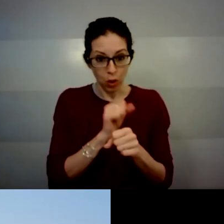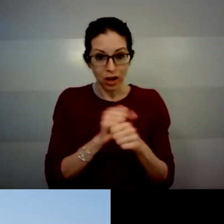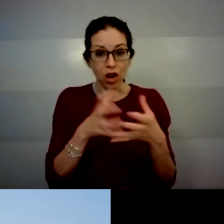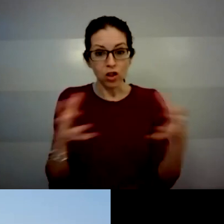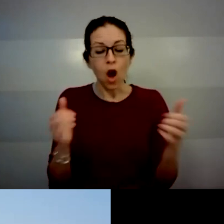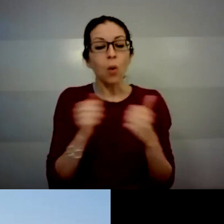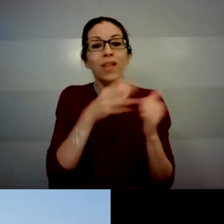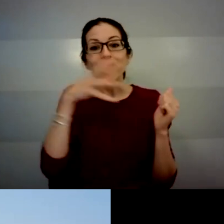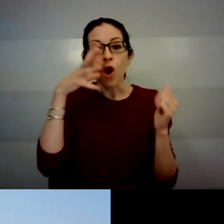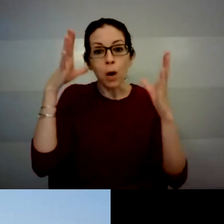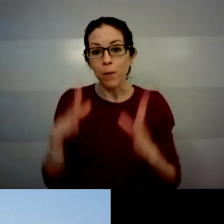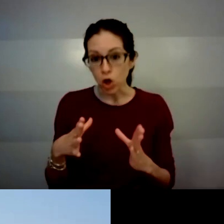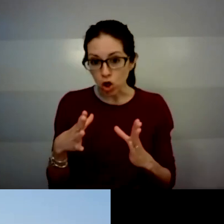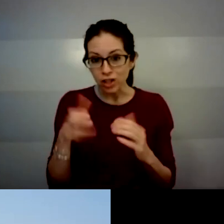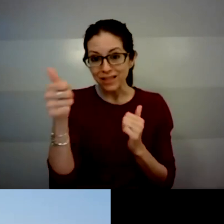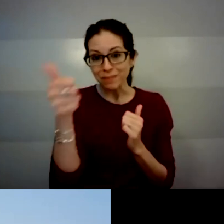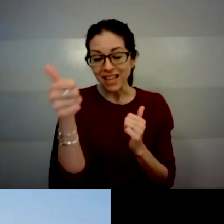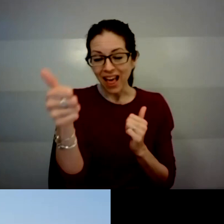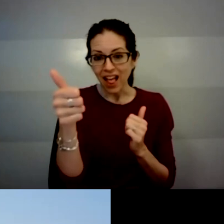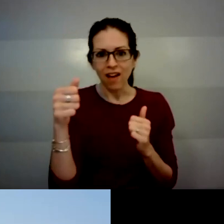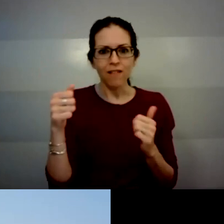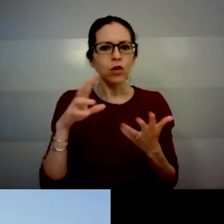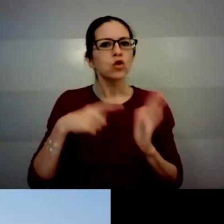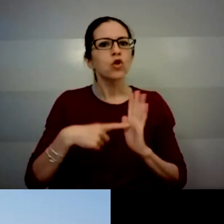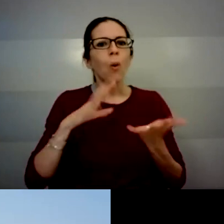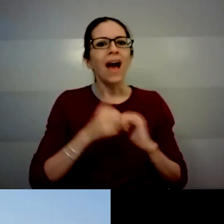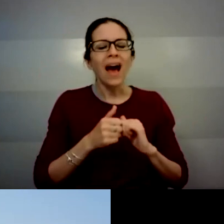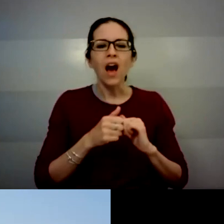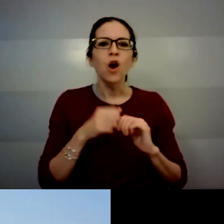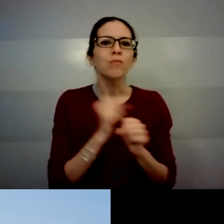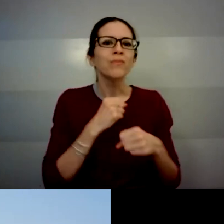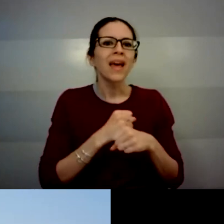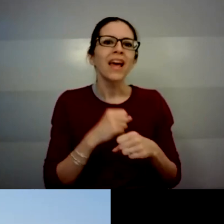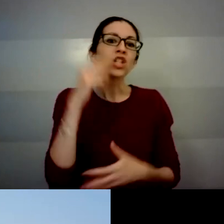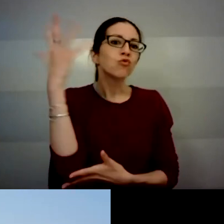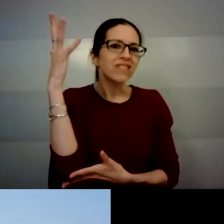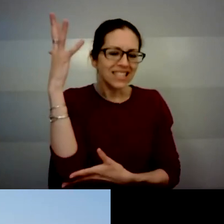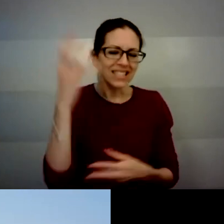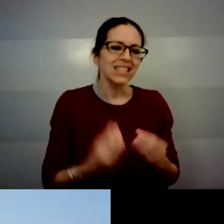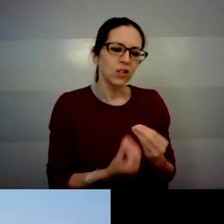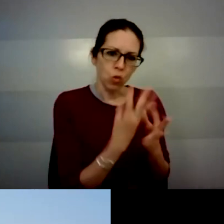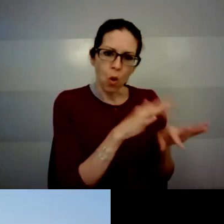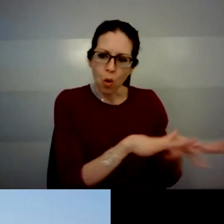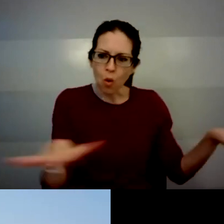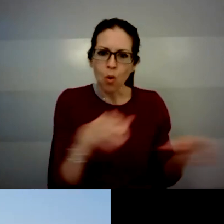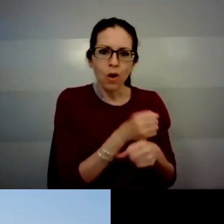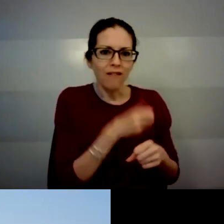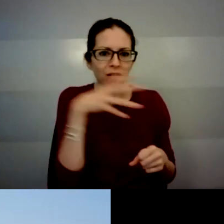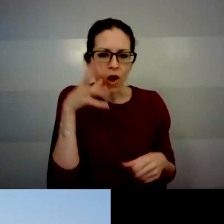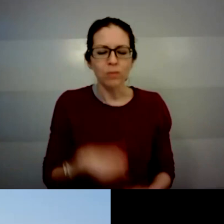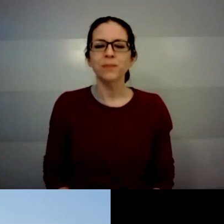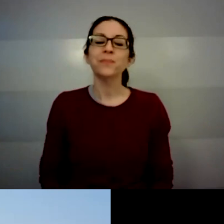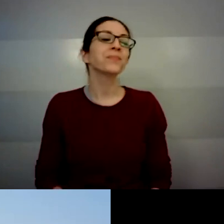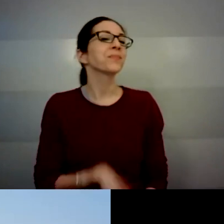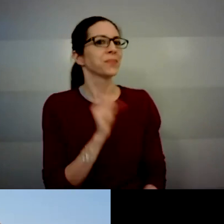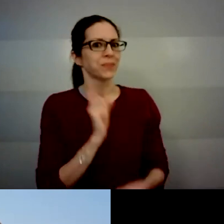can assist these migratory birds and make shade-grown coffee. Yeah, one of my favorite parts of my job is that I don't